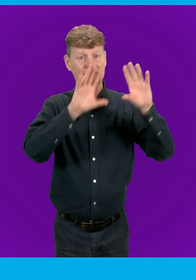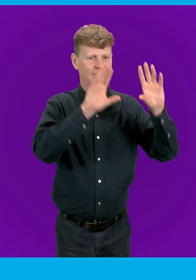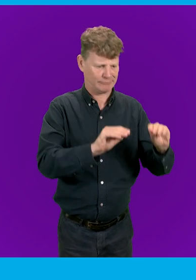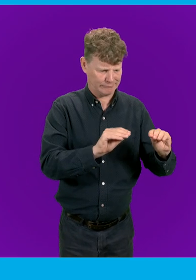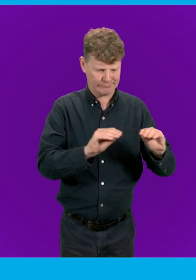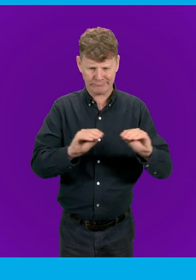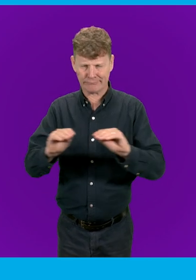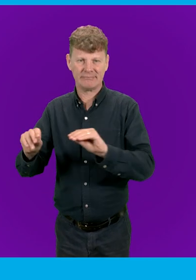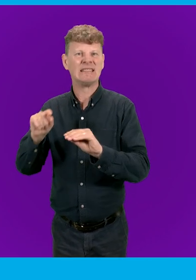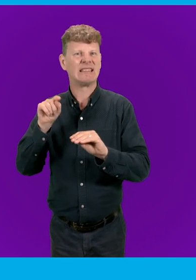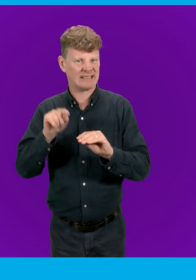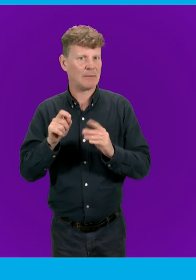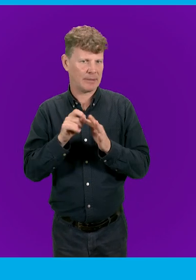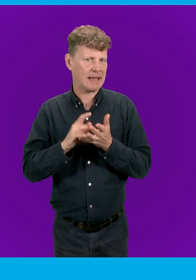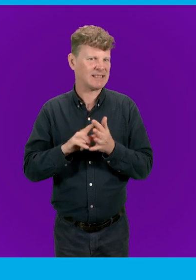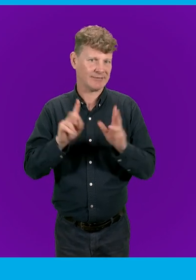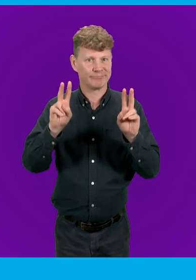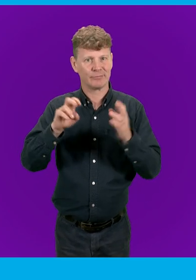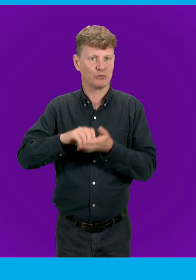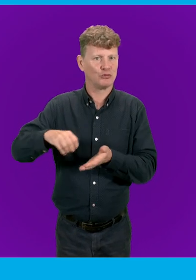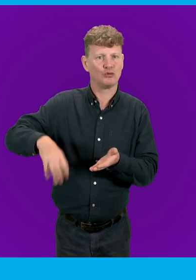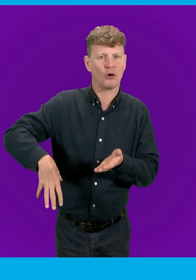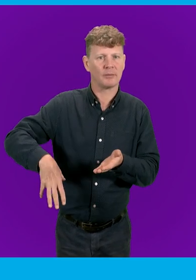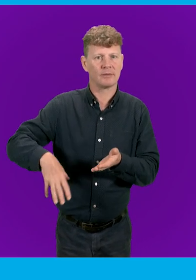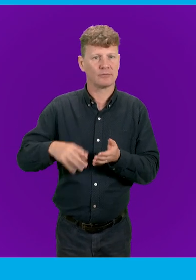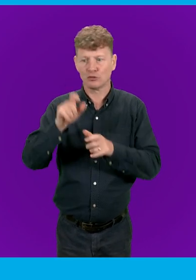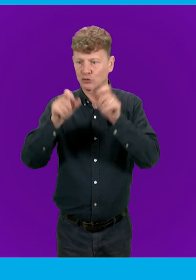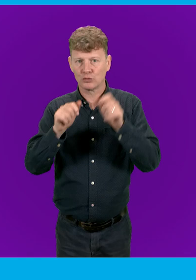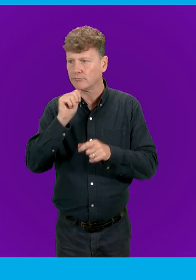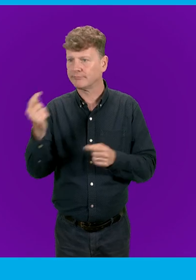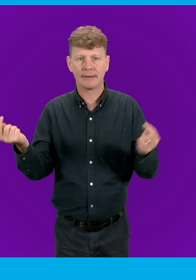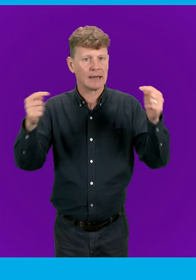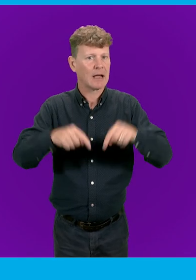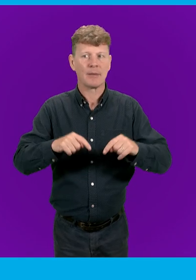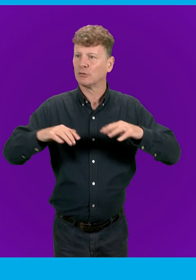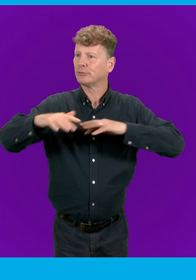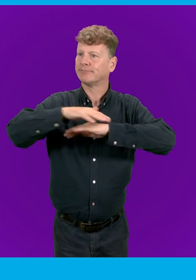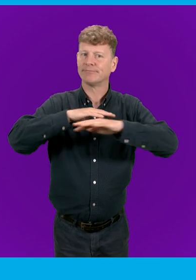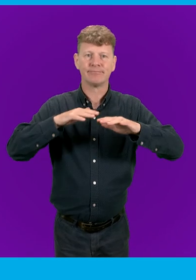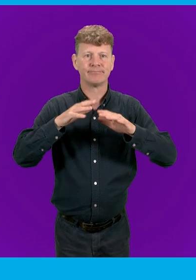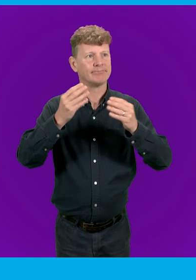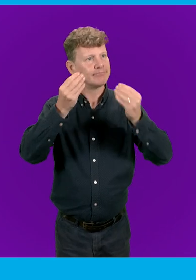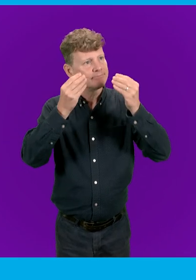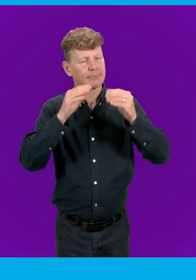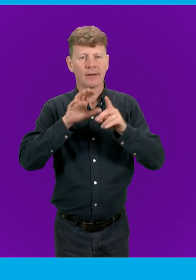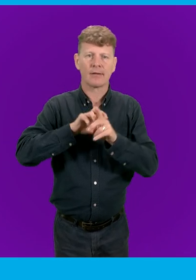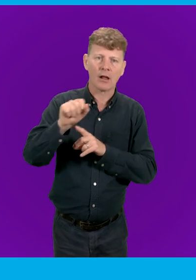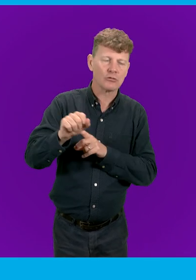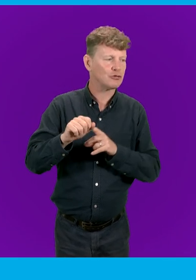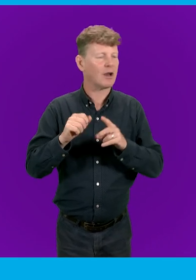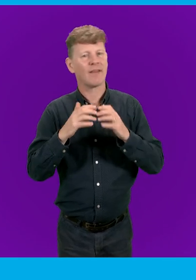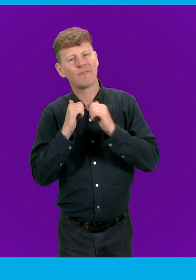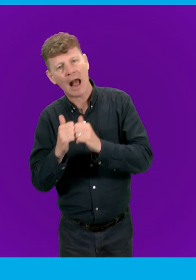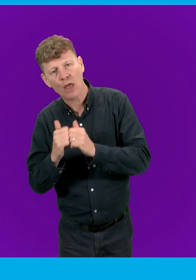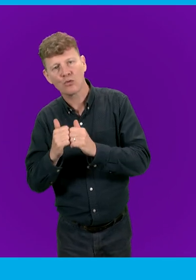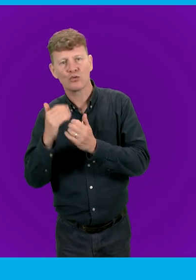was one of the things that got dropped, and students weren't coming into the school environment where those cultures were kind of, so not just in the teaching, but in the values.